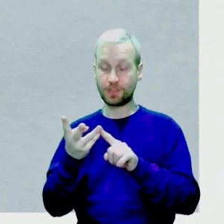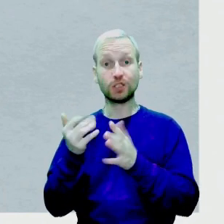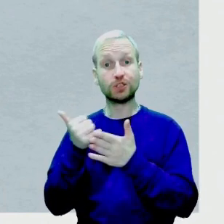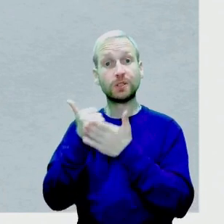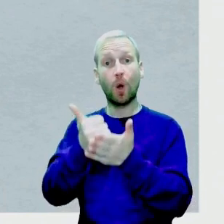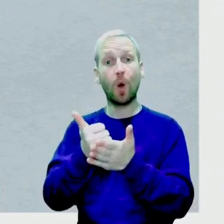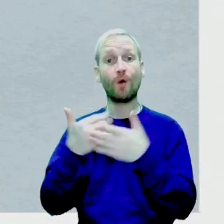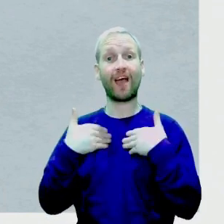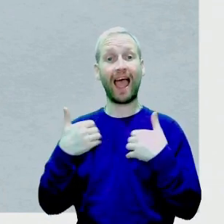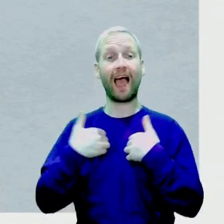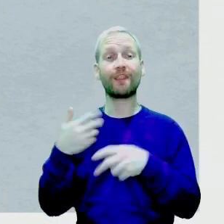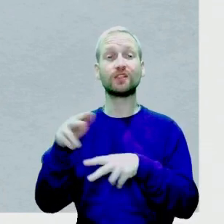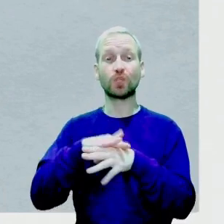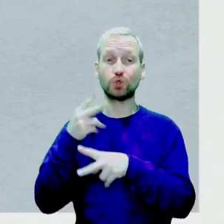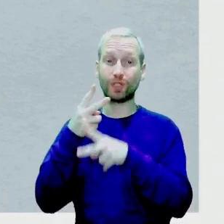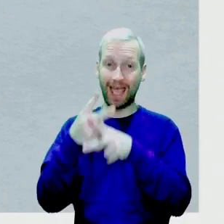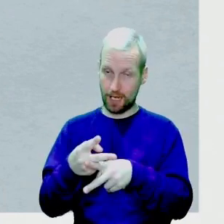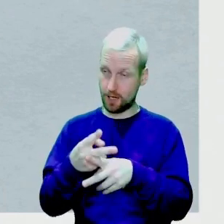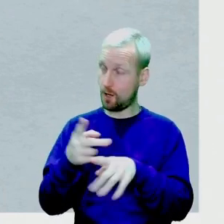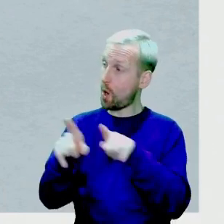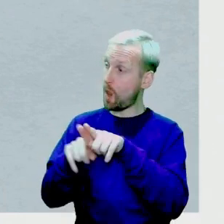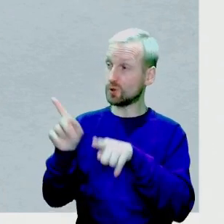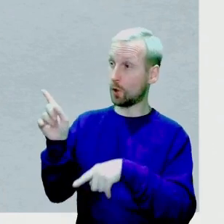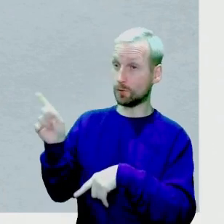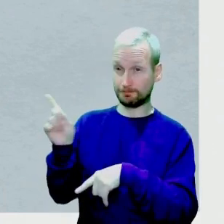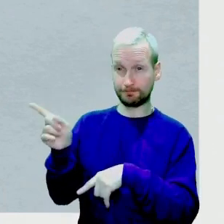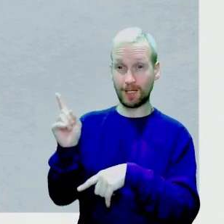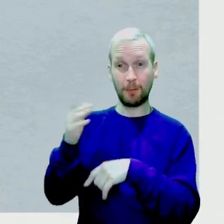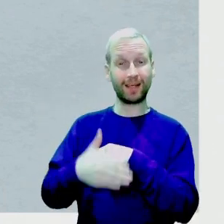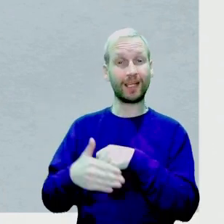social care. In addition, we received